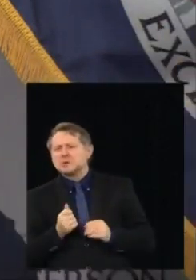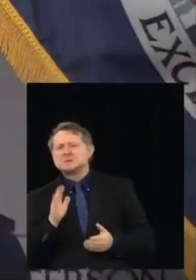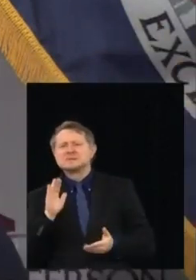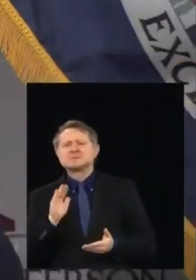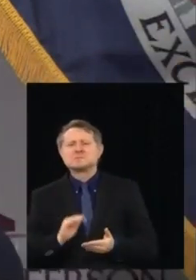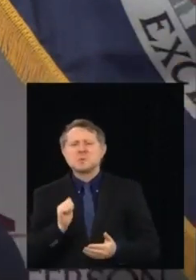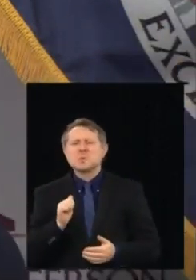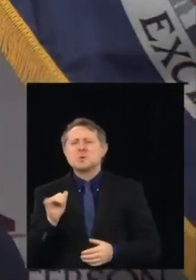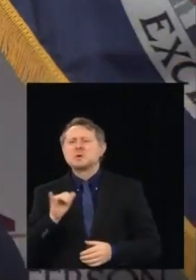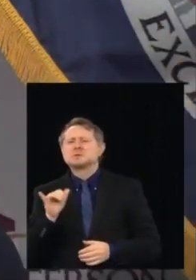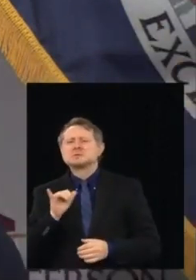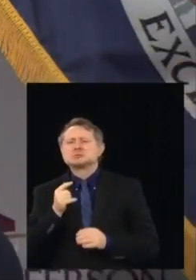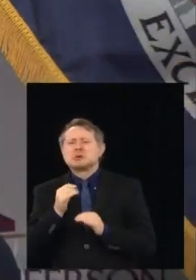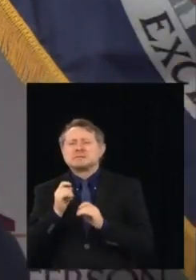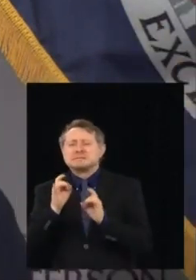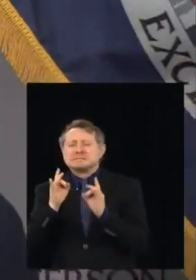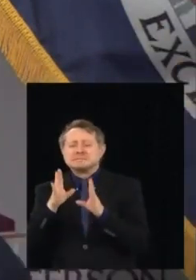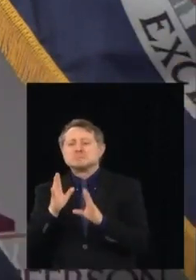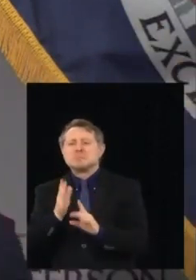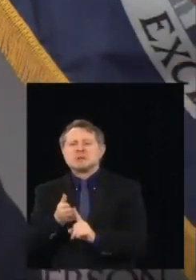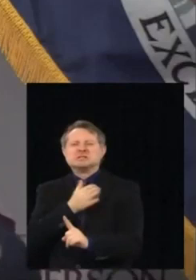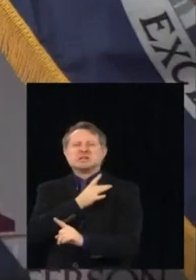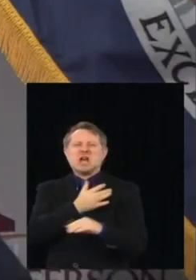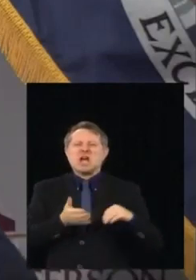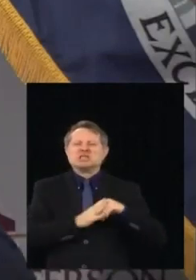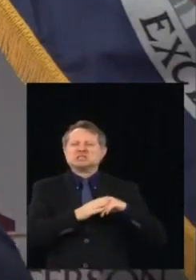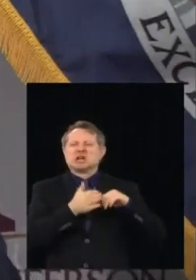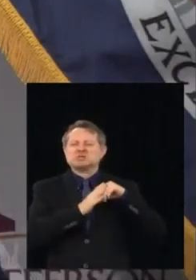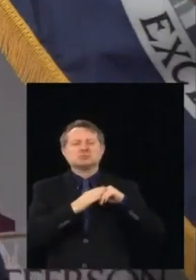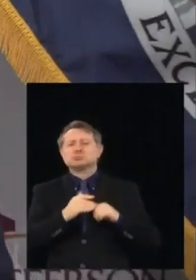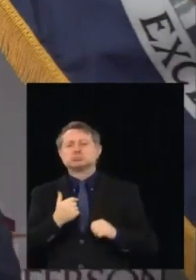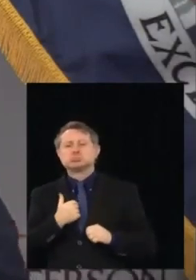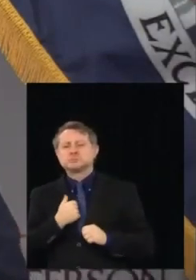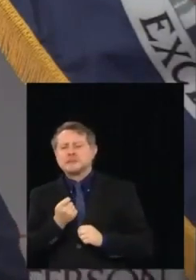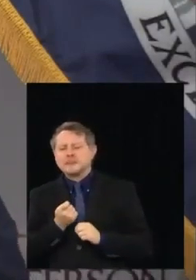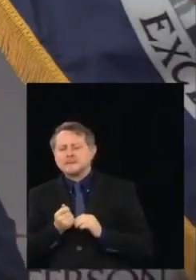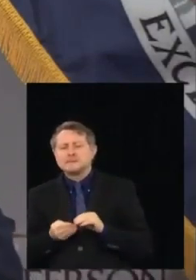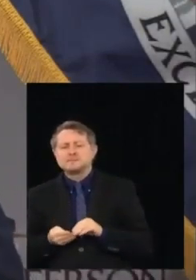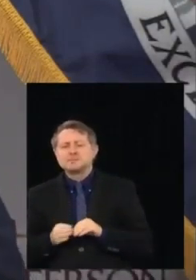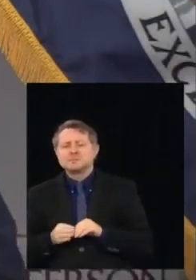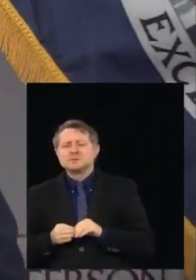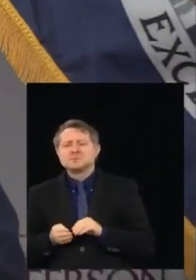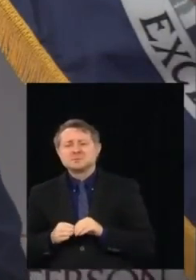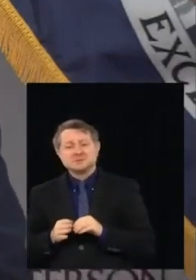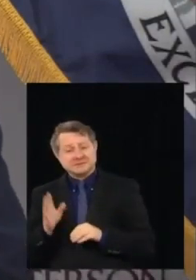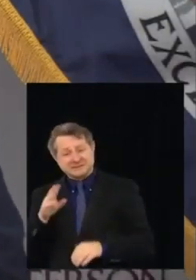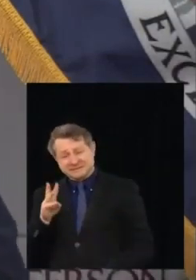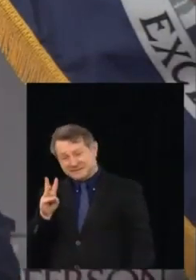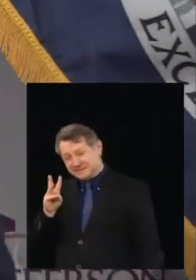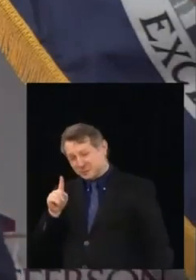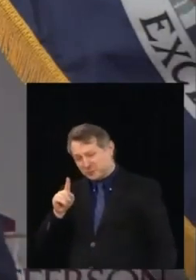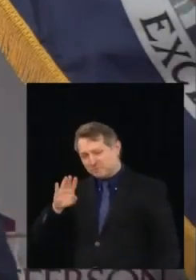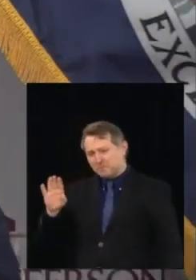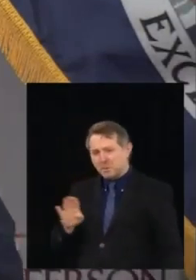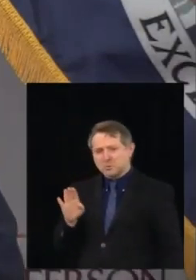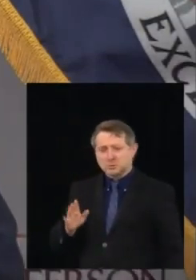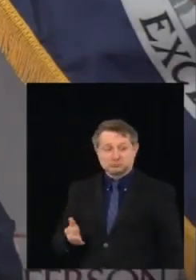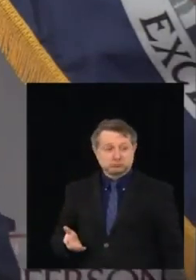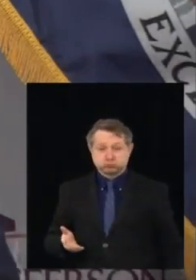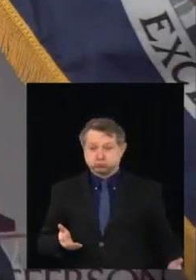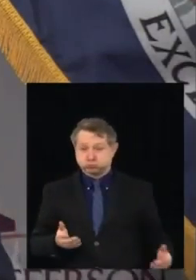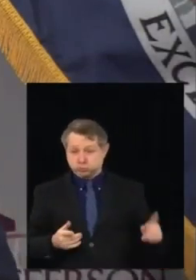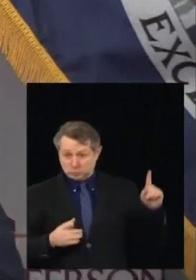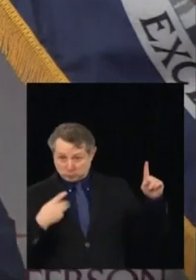I'm proud of that. But I can't make up $61 billion. And it's going to be purely a function of what happens in Washington.